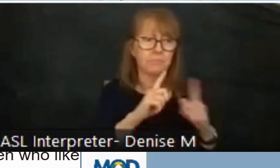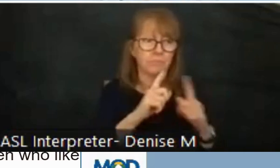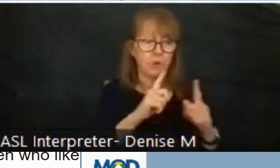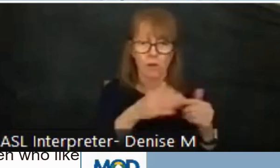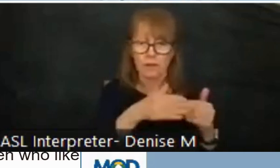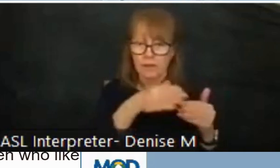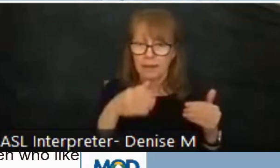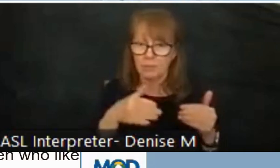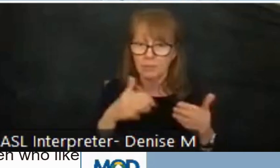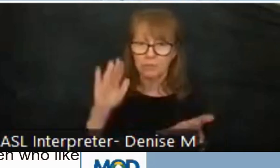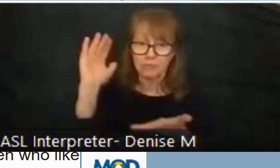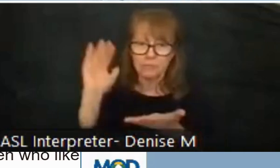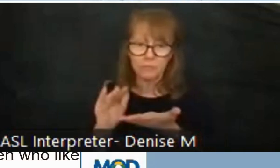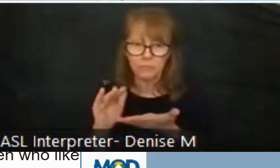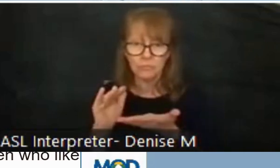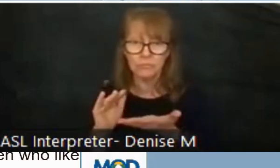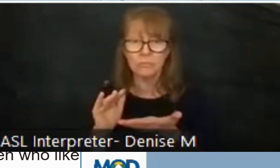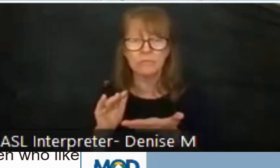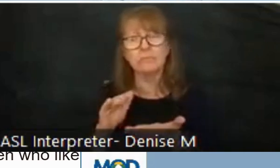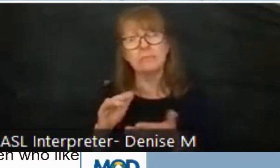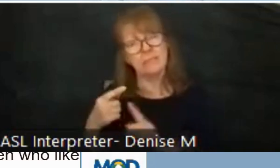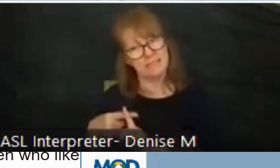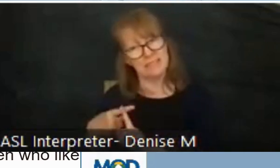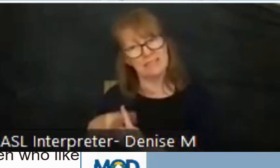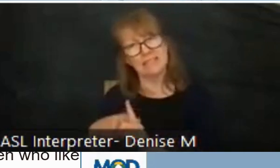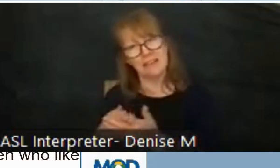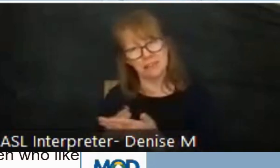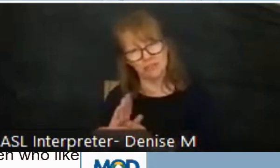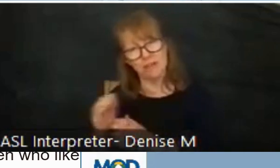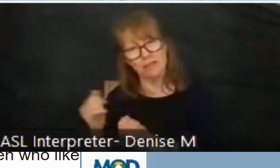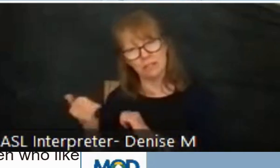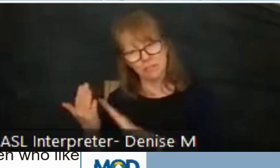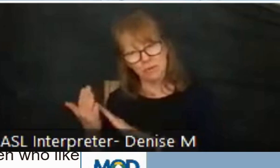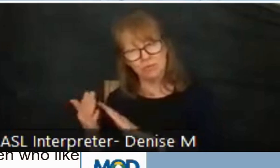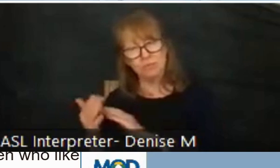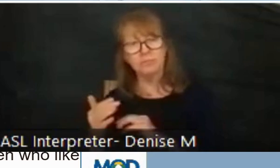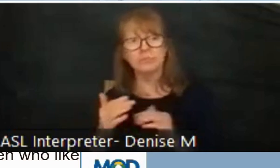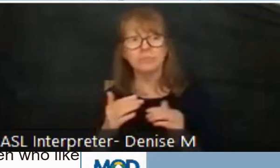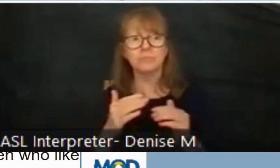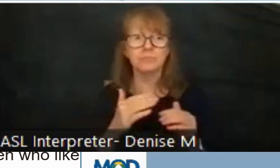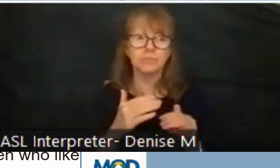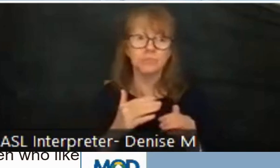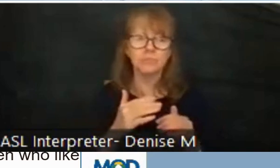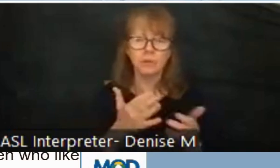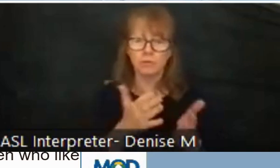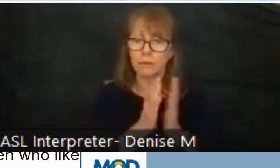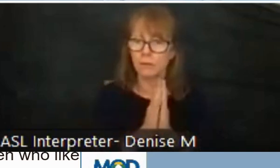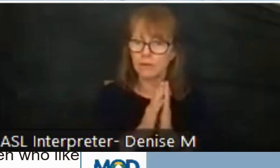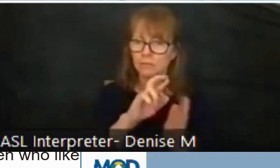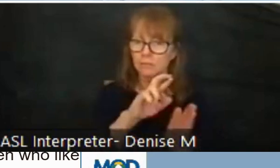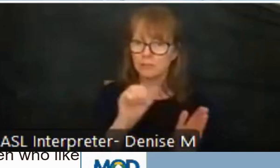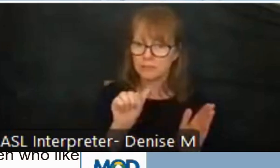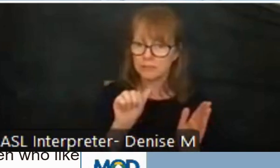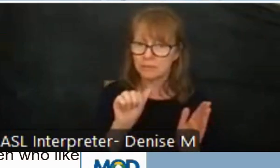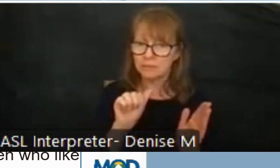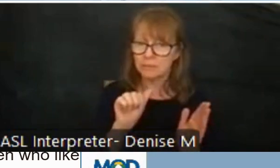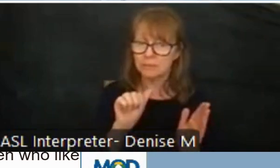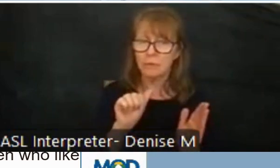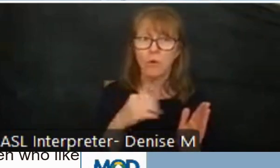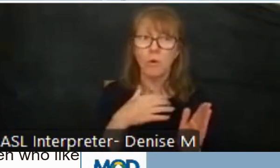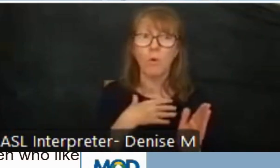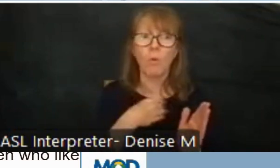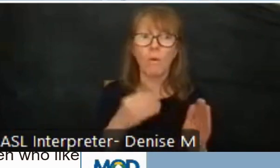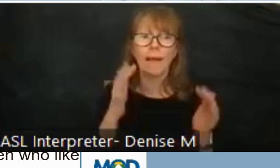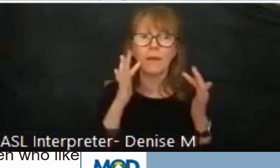That's a tenants' rights approach. He could request a reasonable accommodation for a white noise